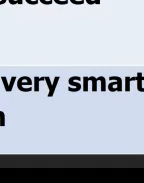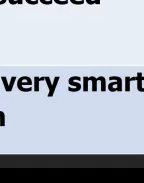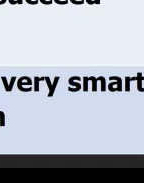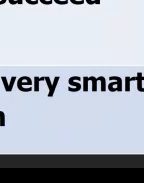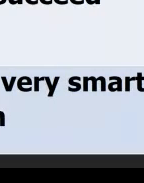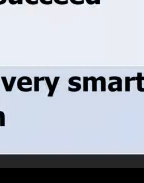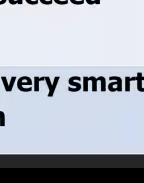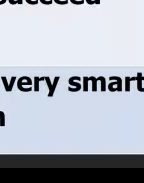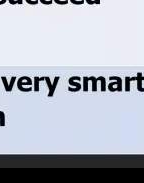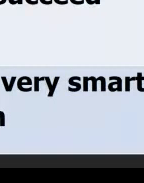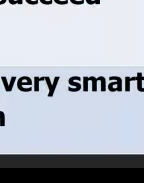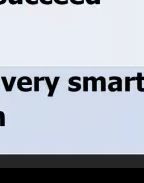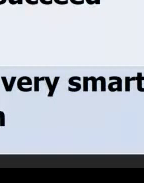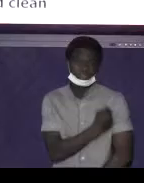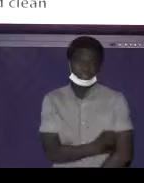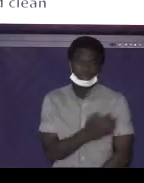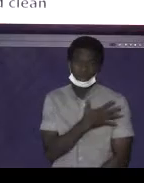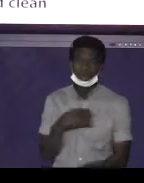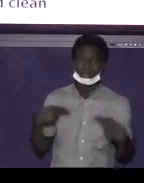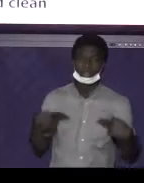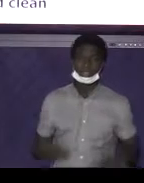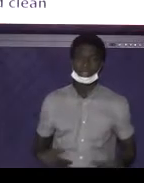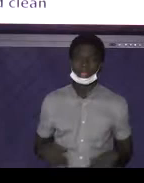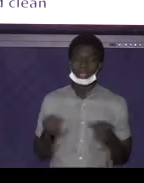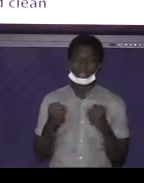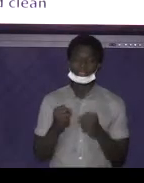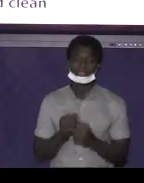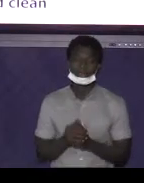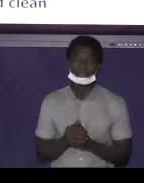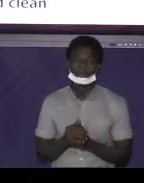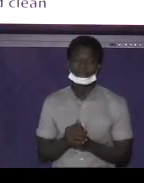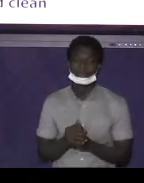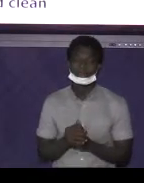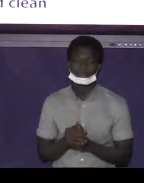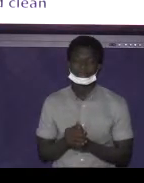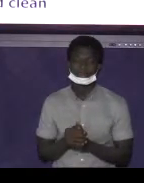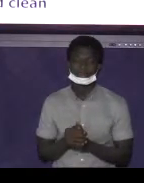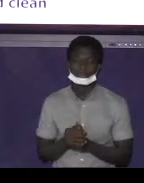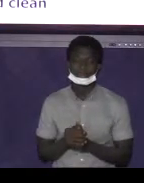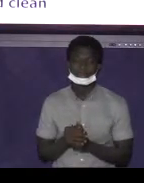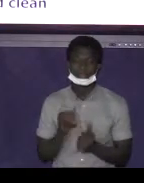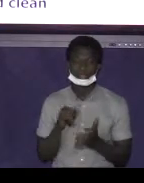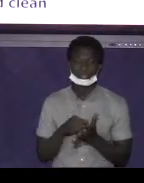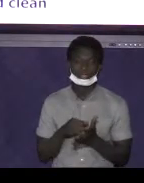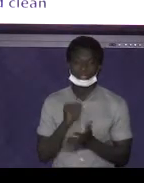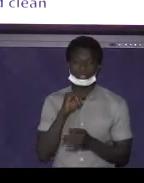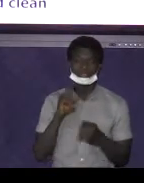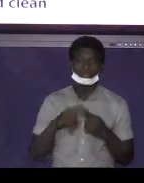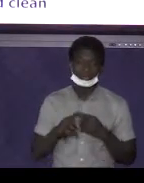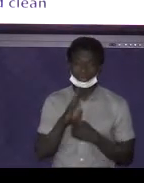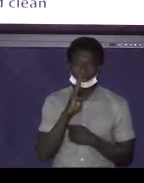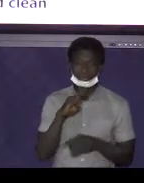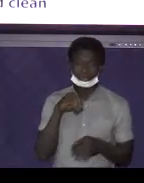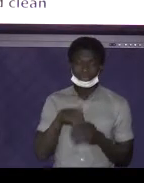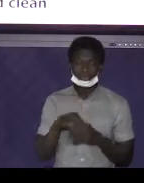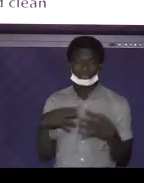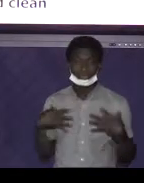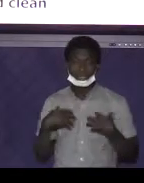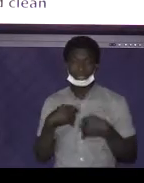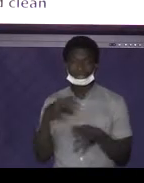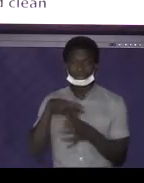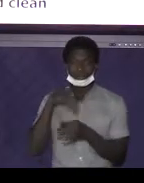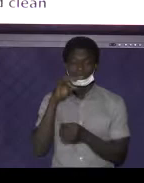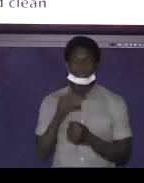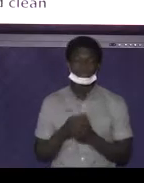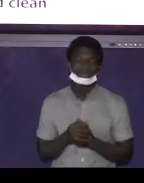very strong and healthy. To be very strong and healthy. It's to be in animal